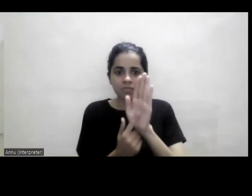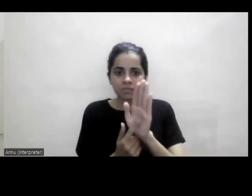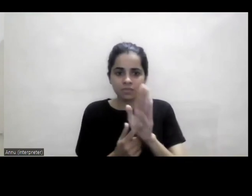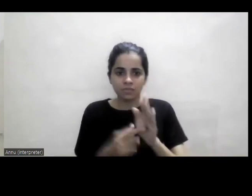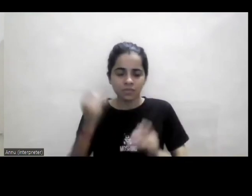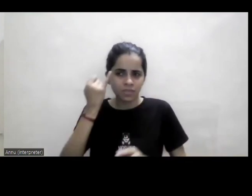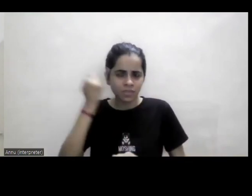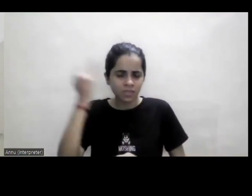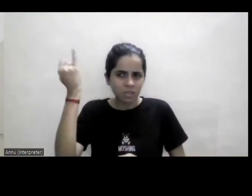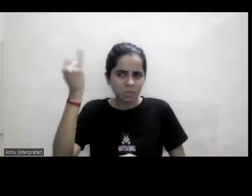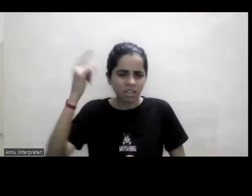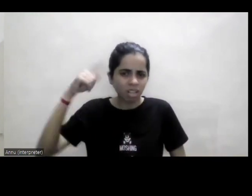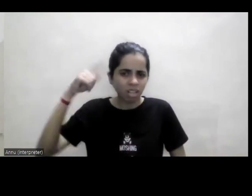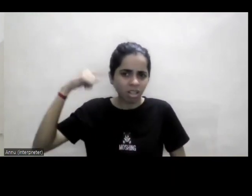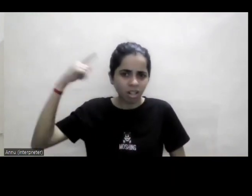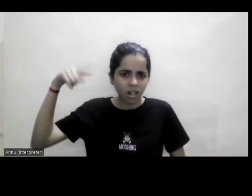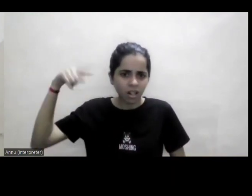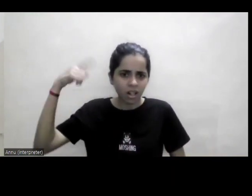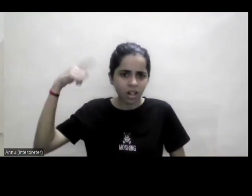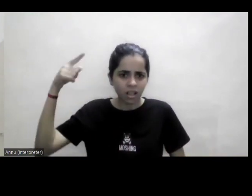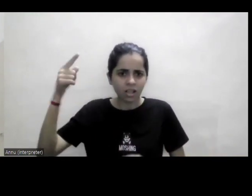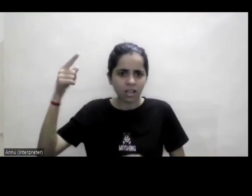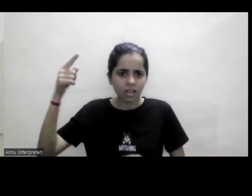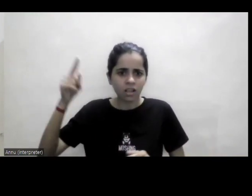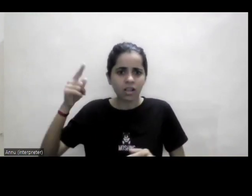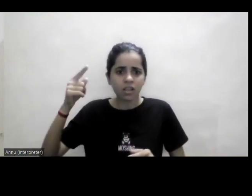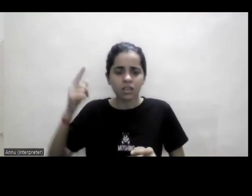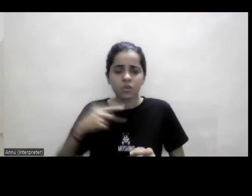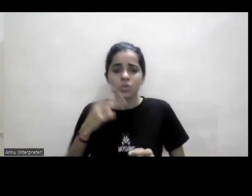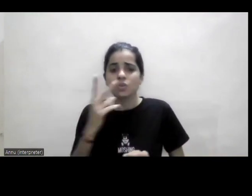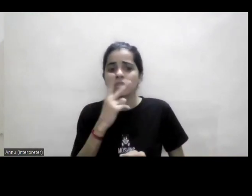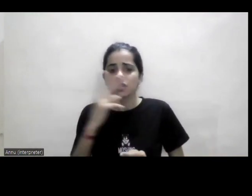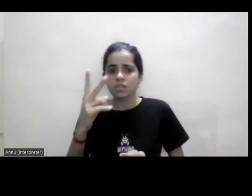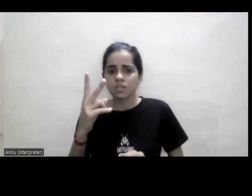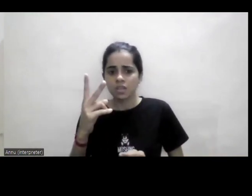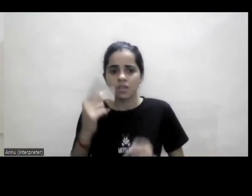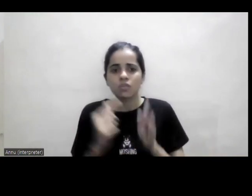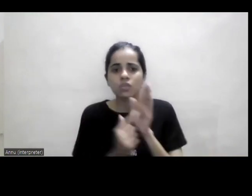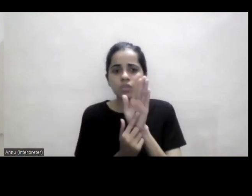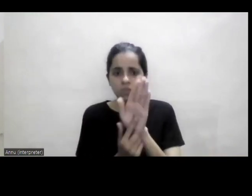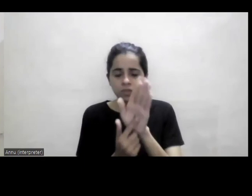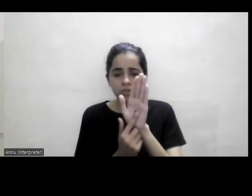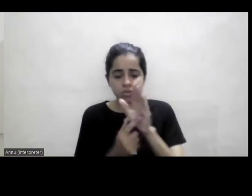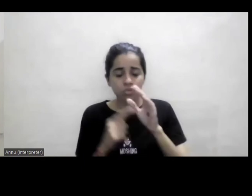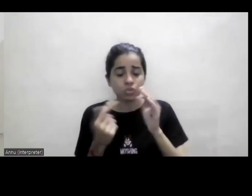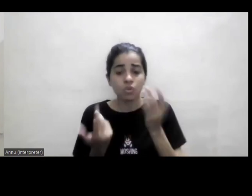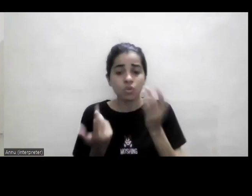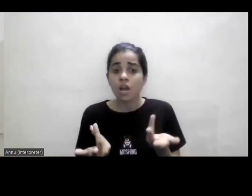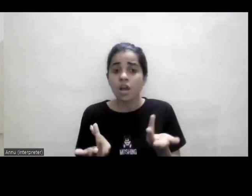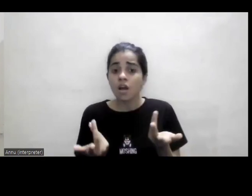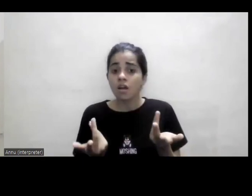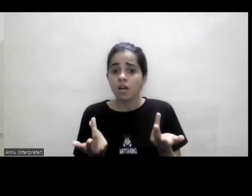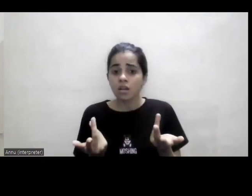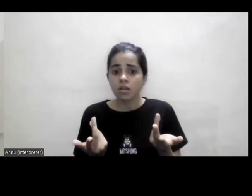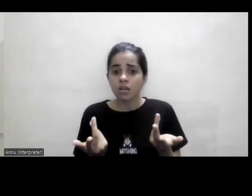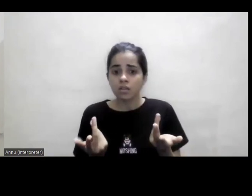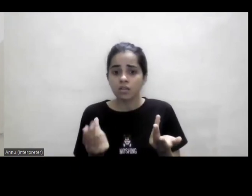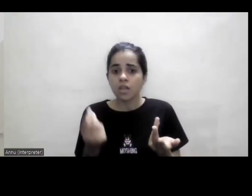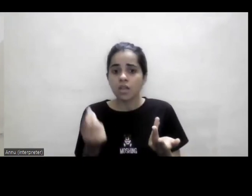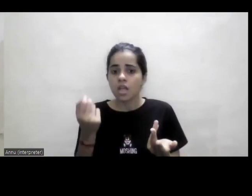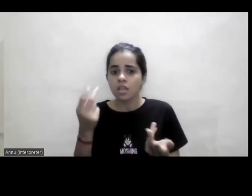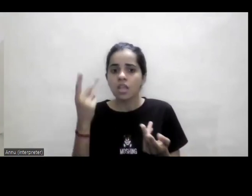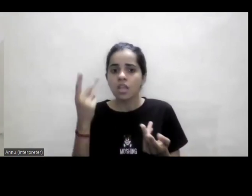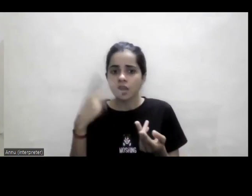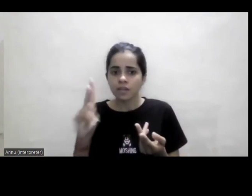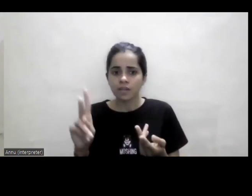of madness that is, you know, you would see being represented in the films. There's another film that I wish to